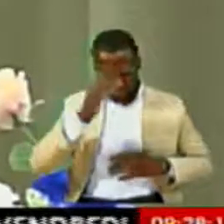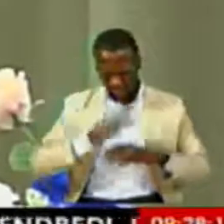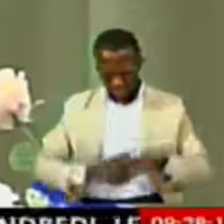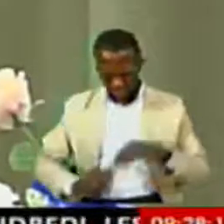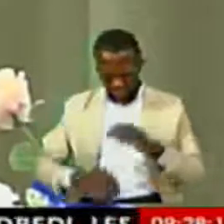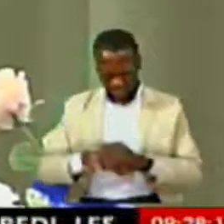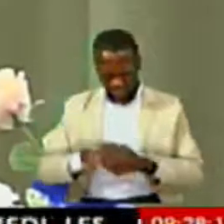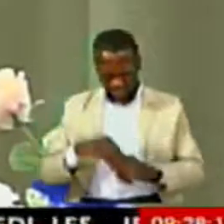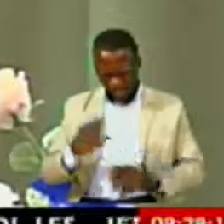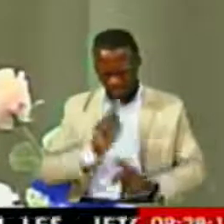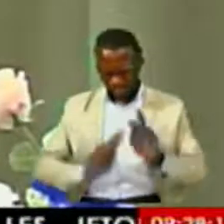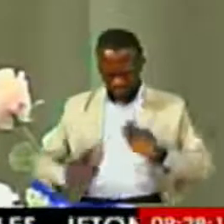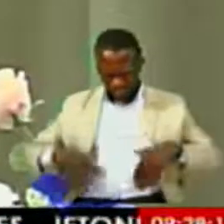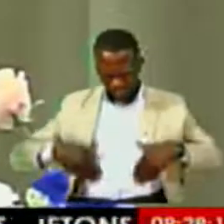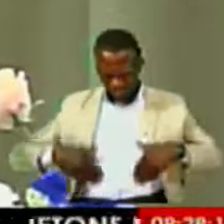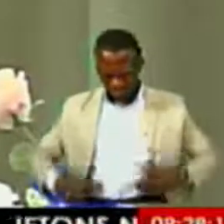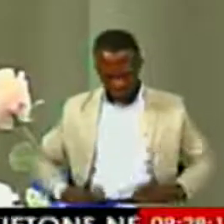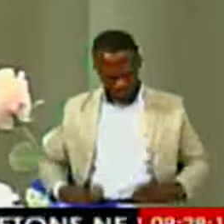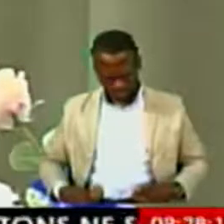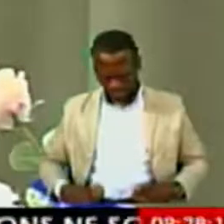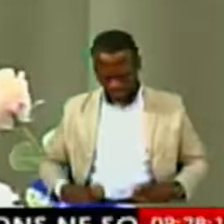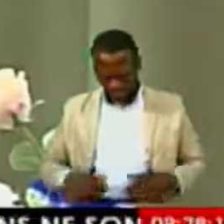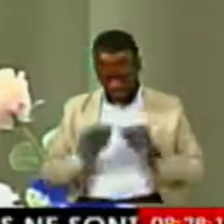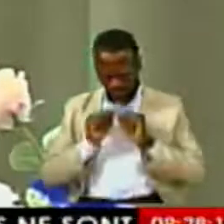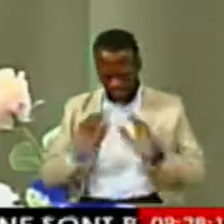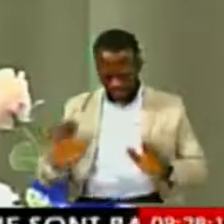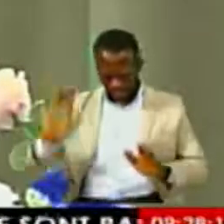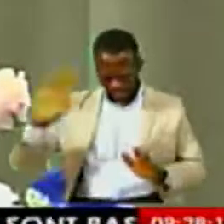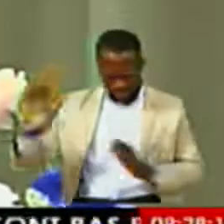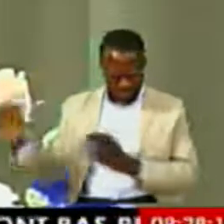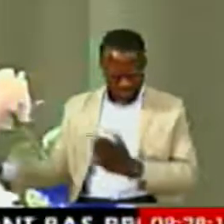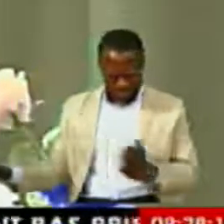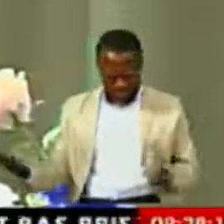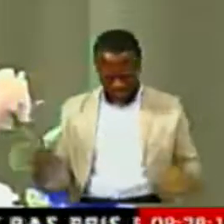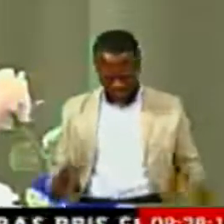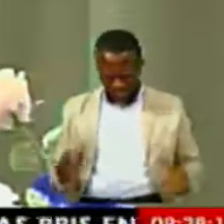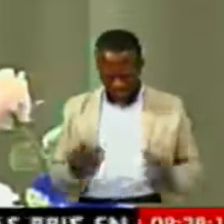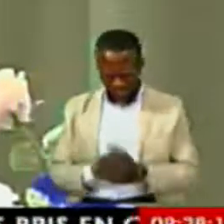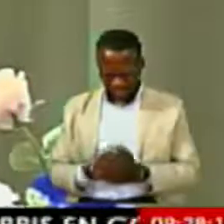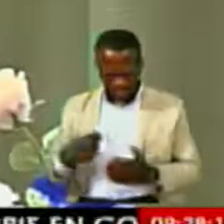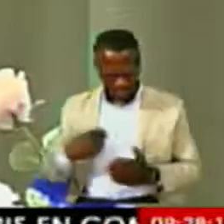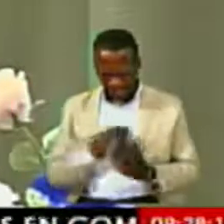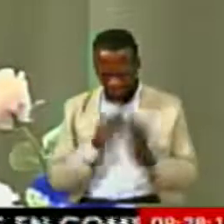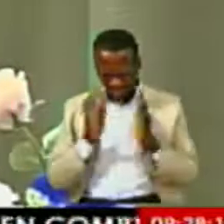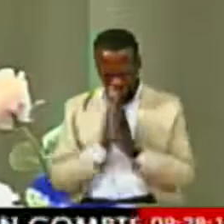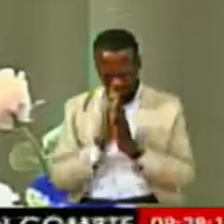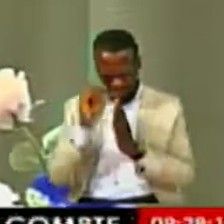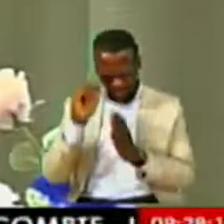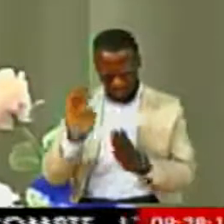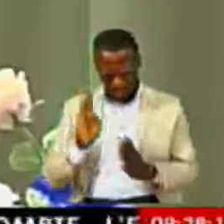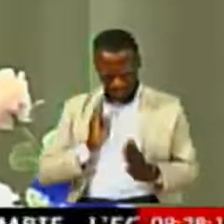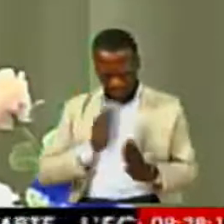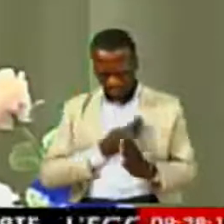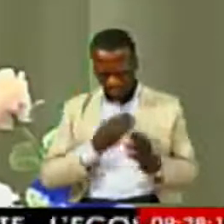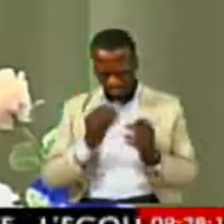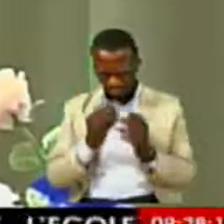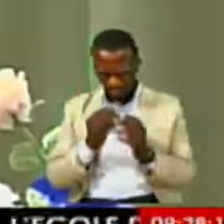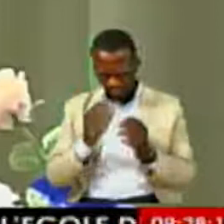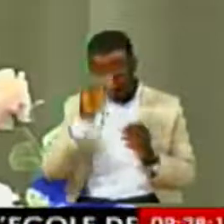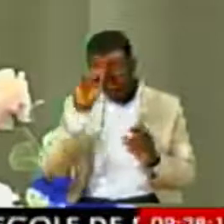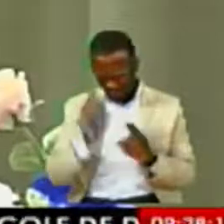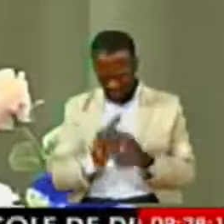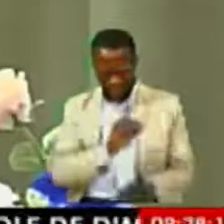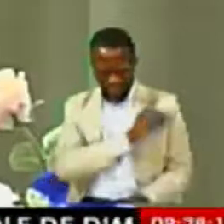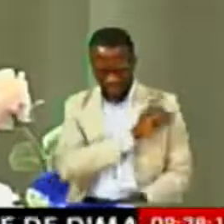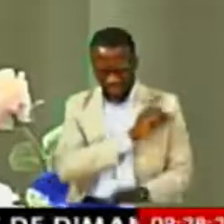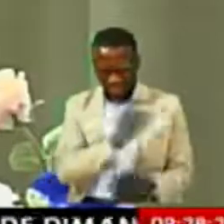the afflicted. Bénis tes serviteurs. Bless your servants. Nous prions pour notre frère Kazadi. We pray for our brother